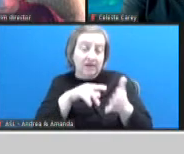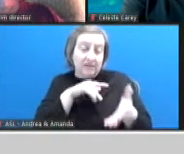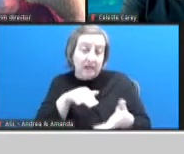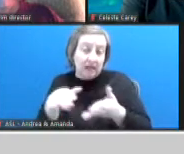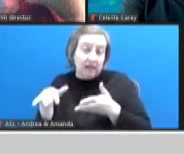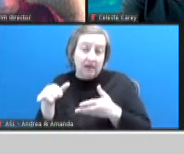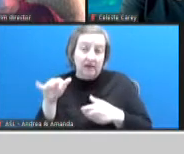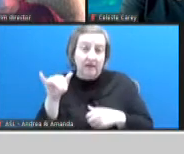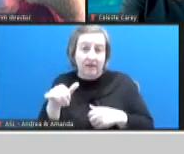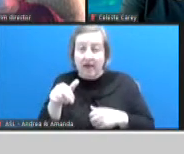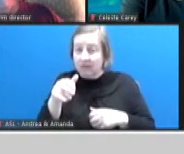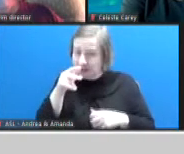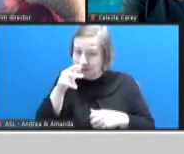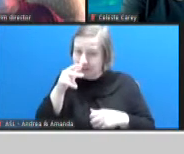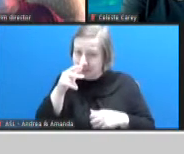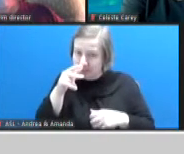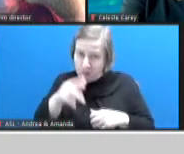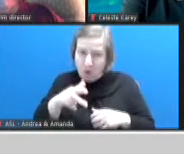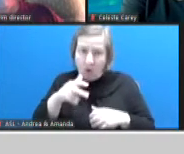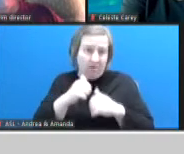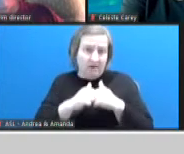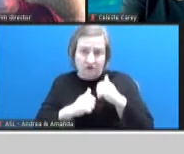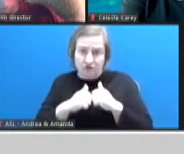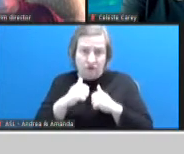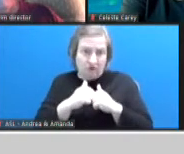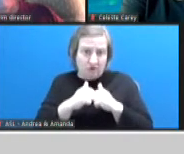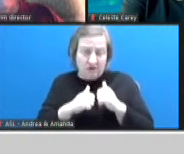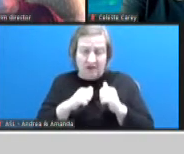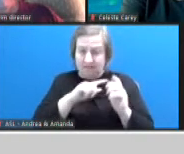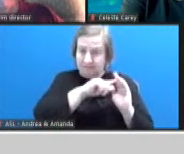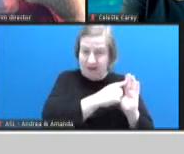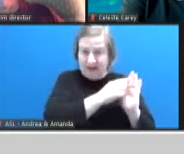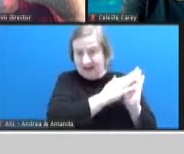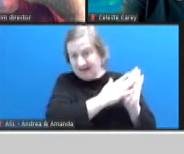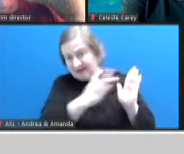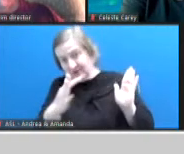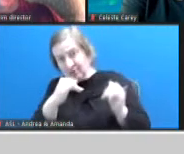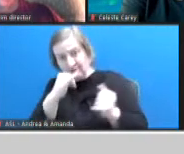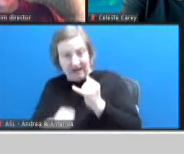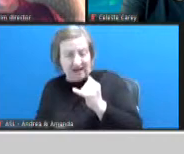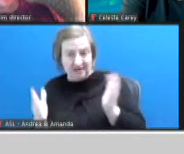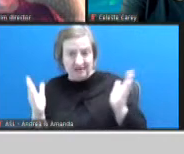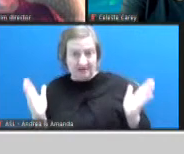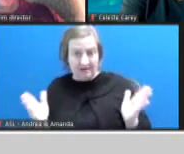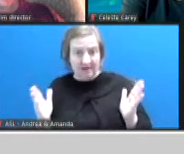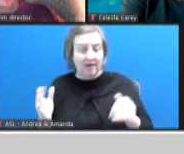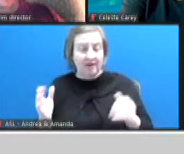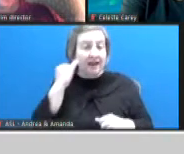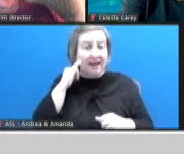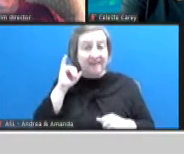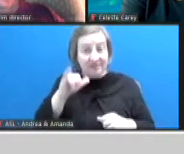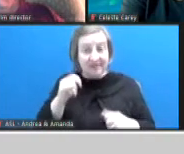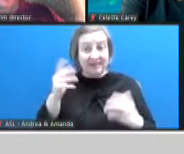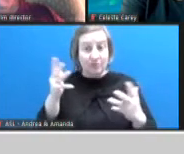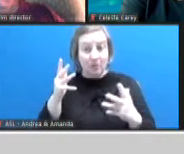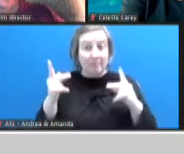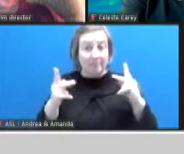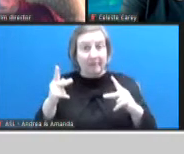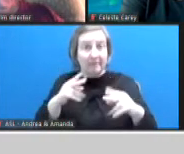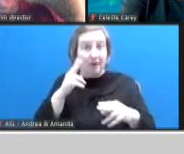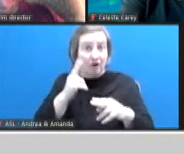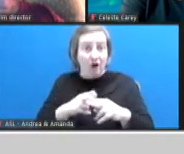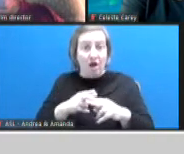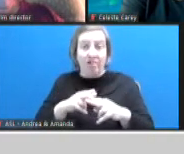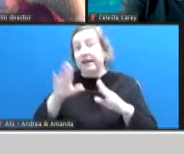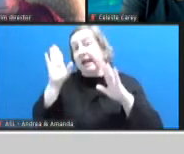was poorly constructed from start to finish. I think if this is what folks are considering